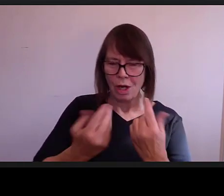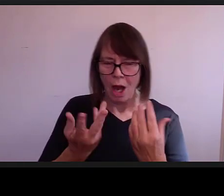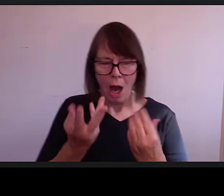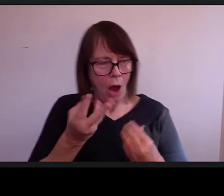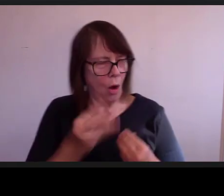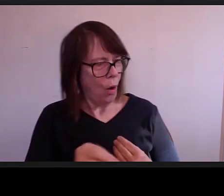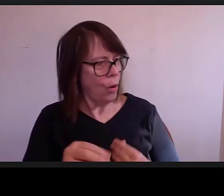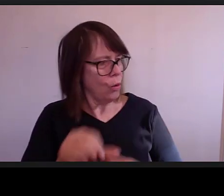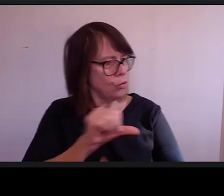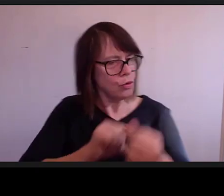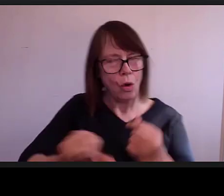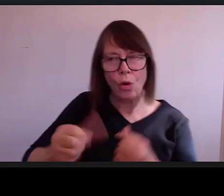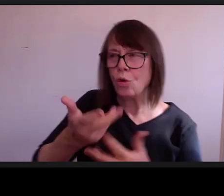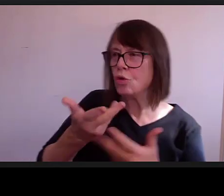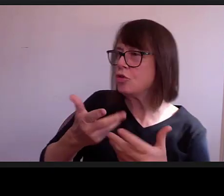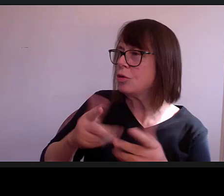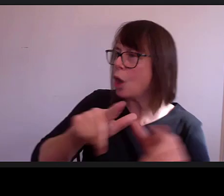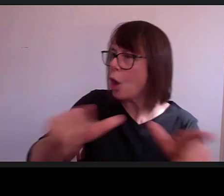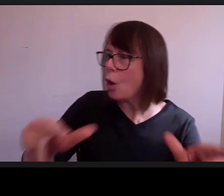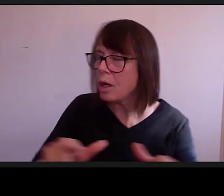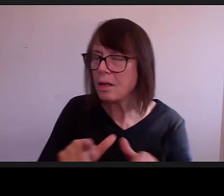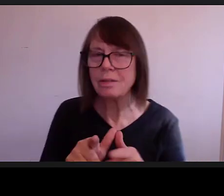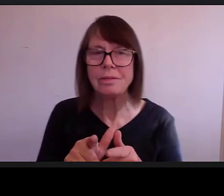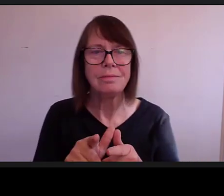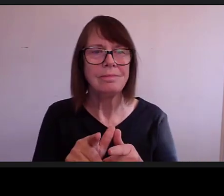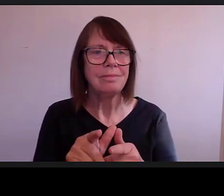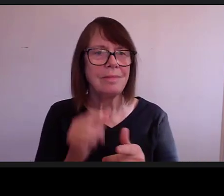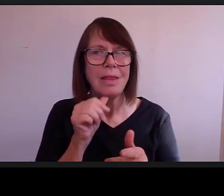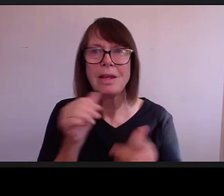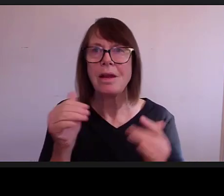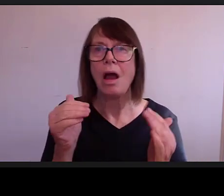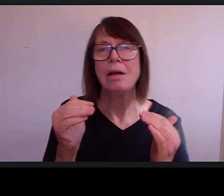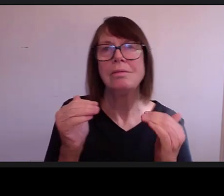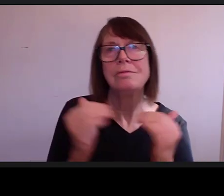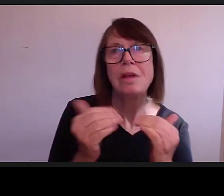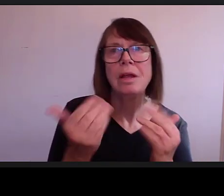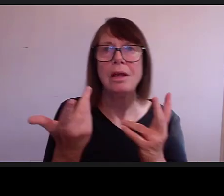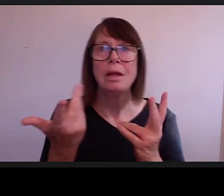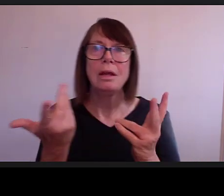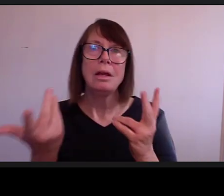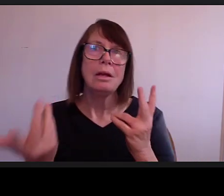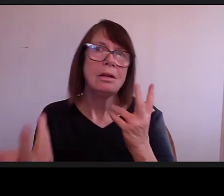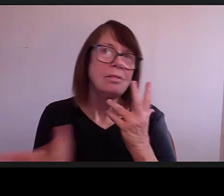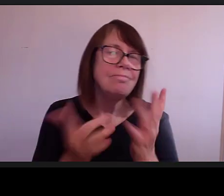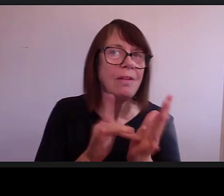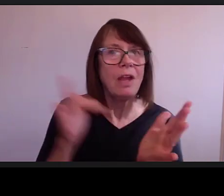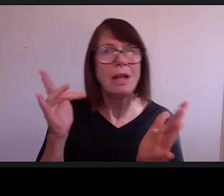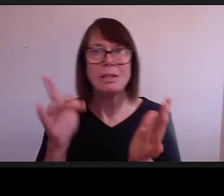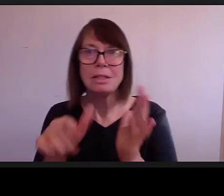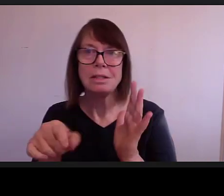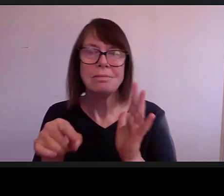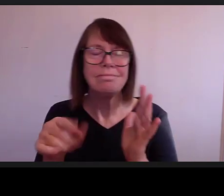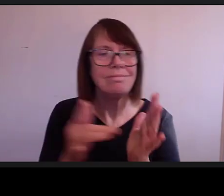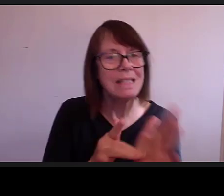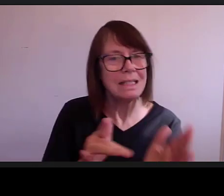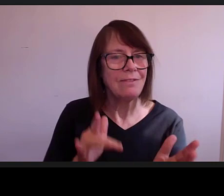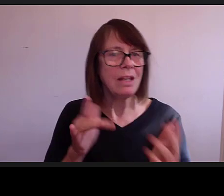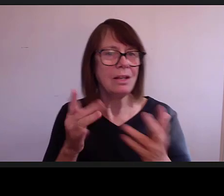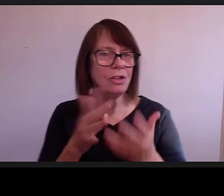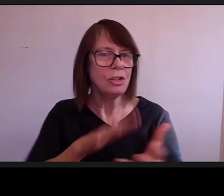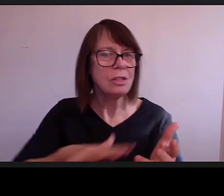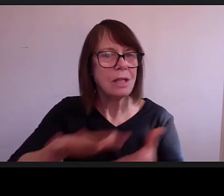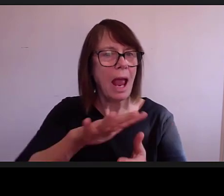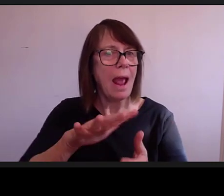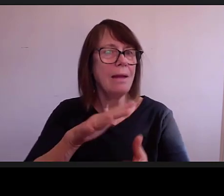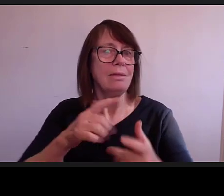location, the unearned advantages and disadvantages that may be associated with these, and larger systems of power and